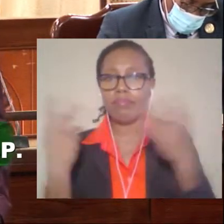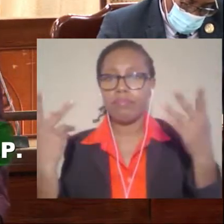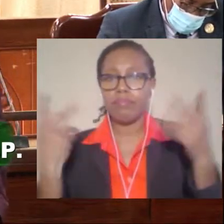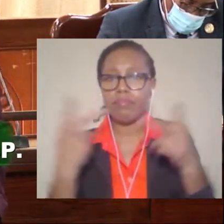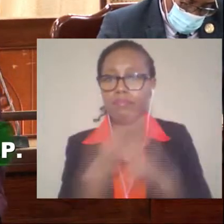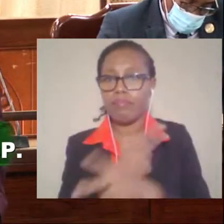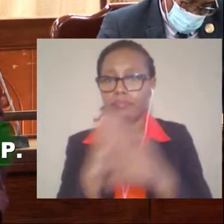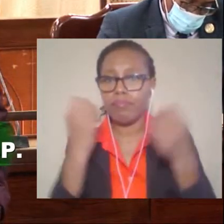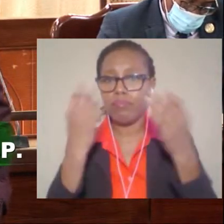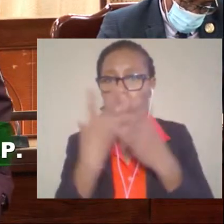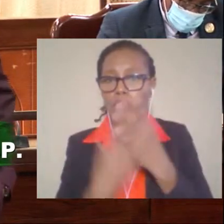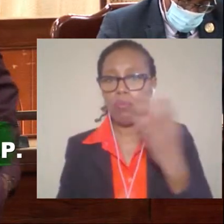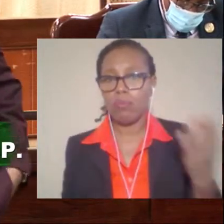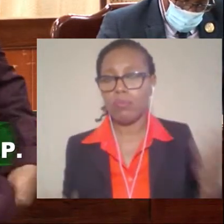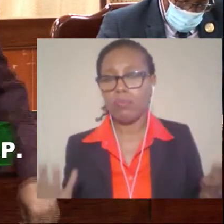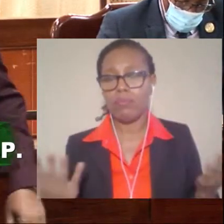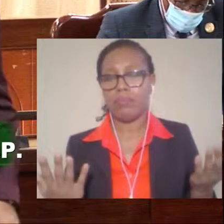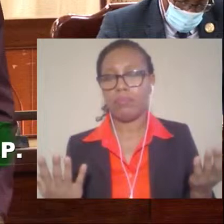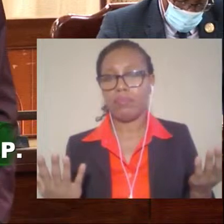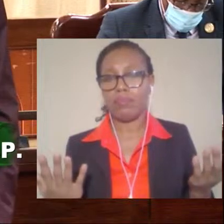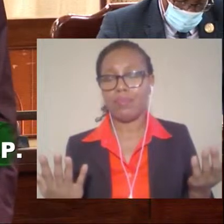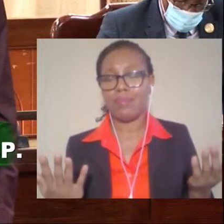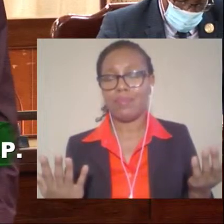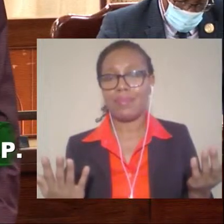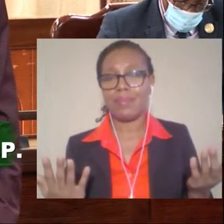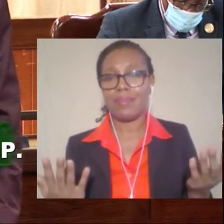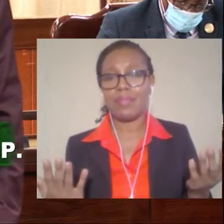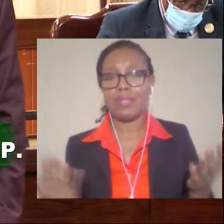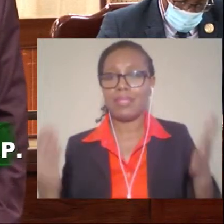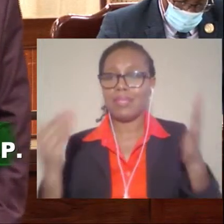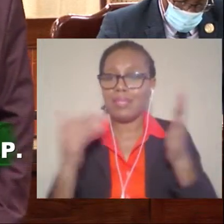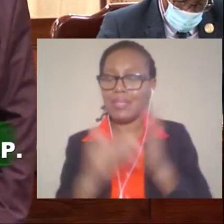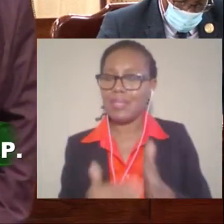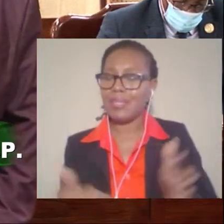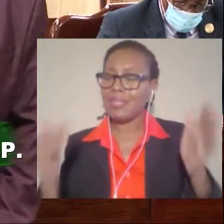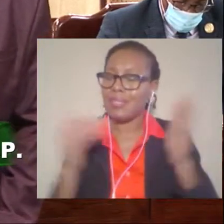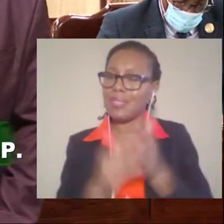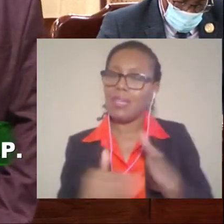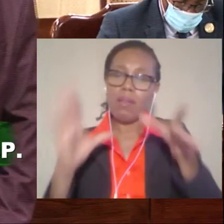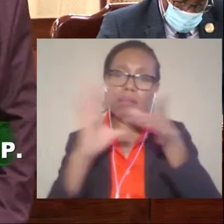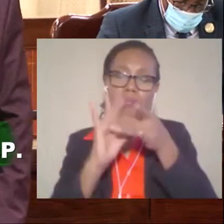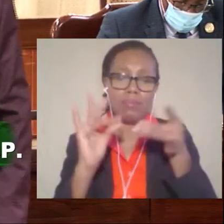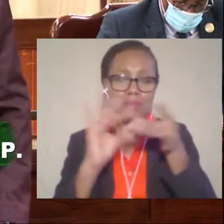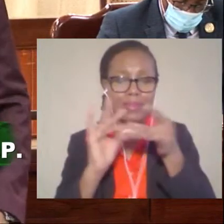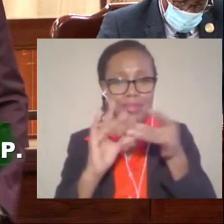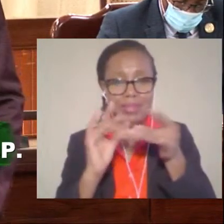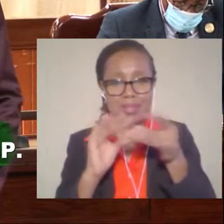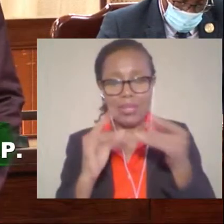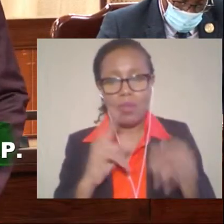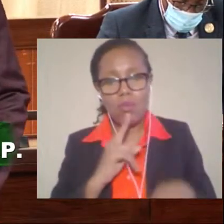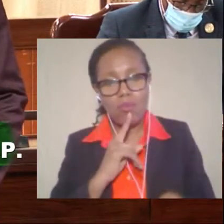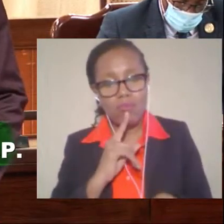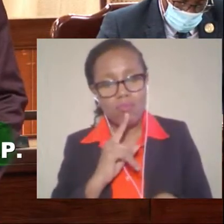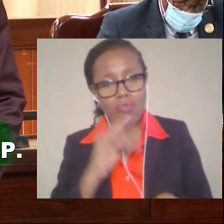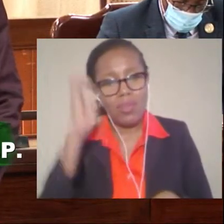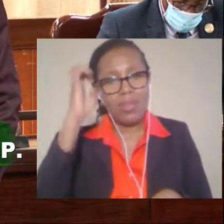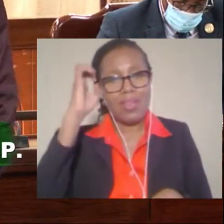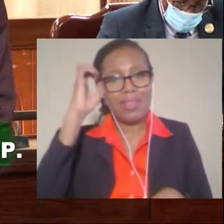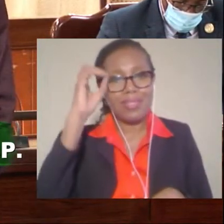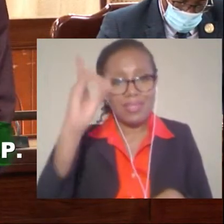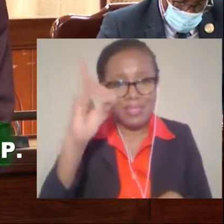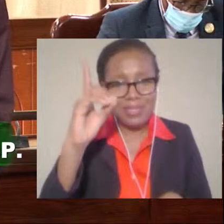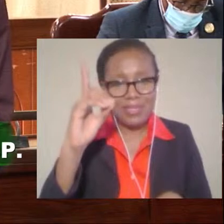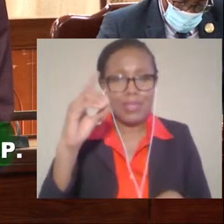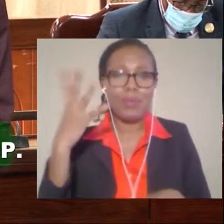so, that we wisely invest in education in Barbados, but we do not